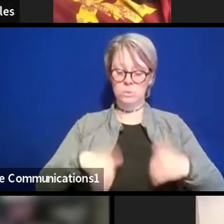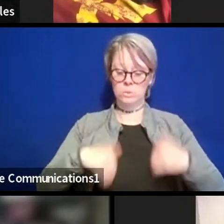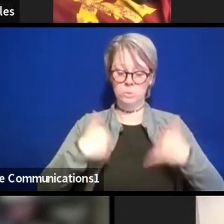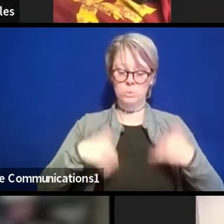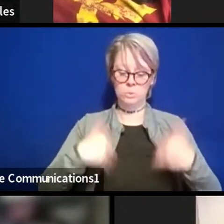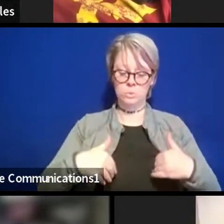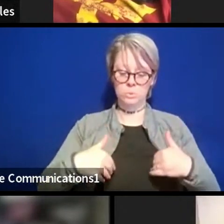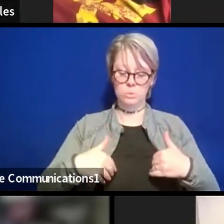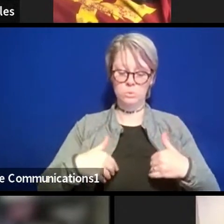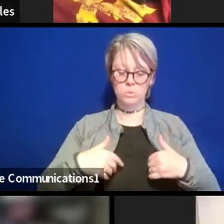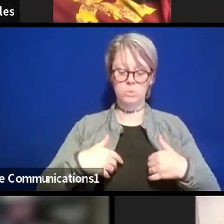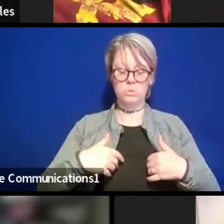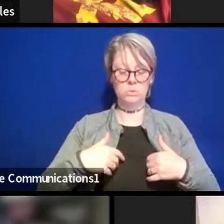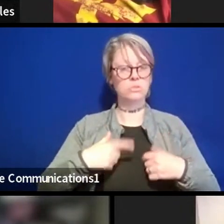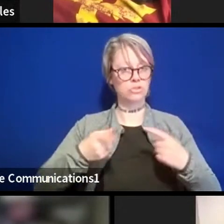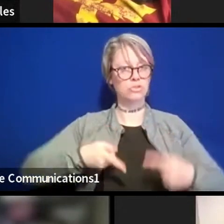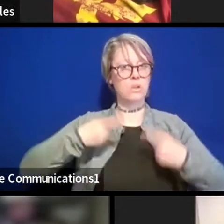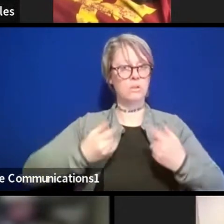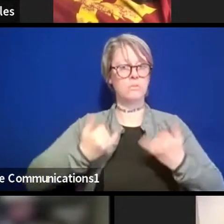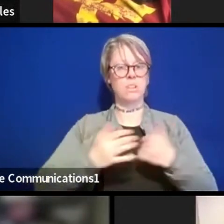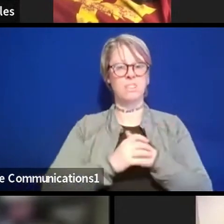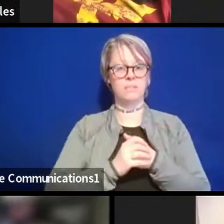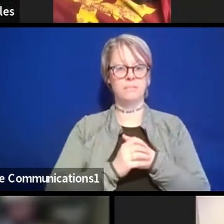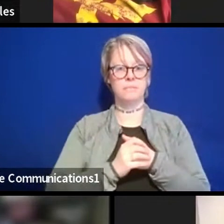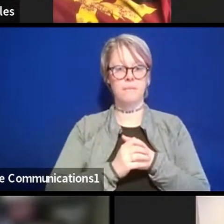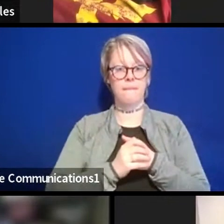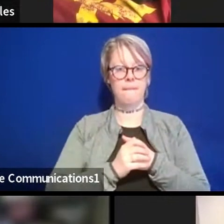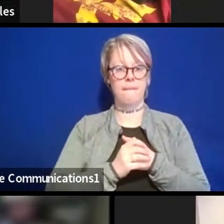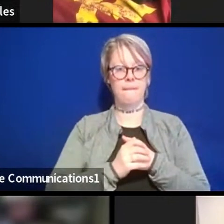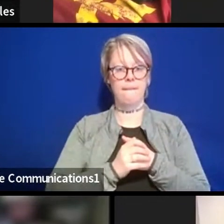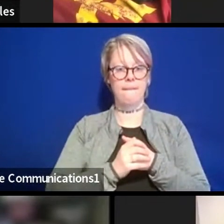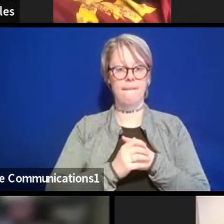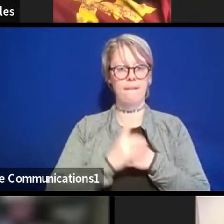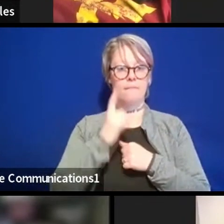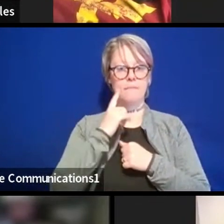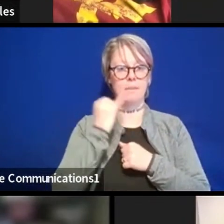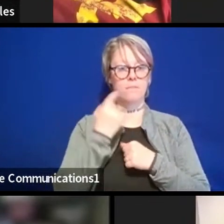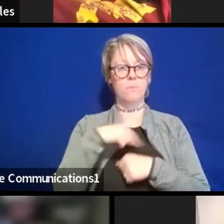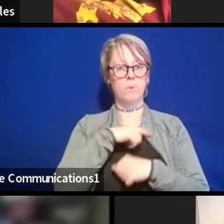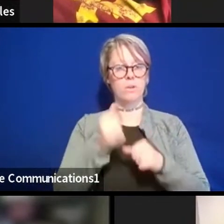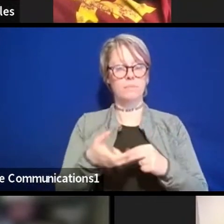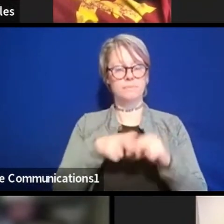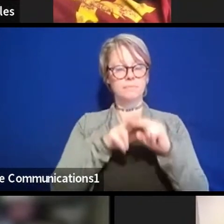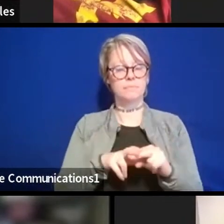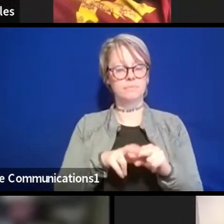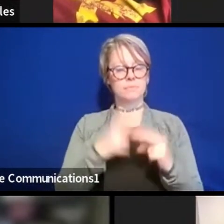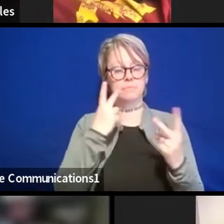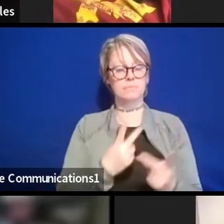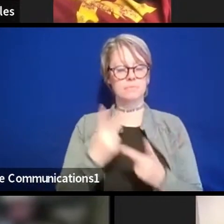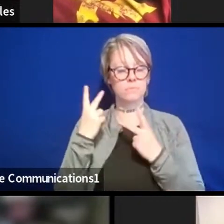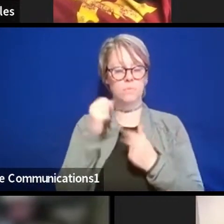And I think if we could all just sit and remember someone that we've known